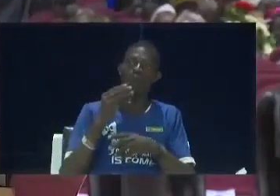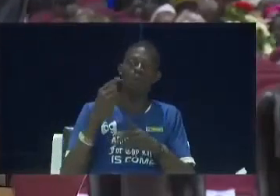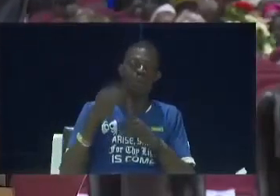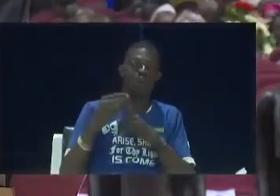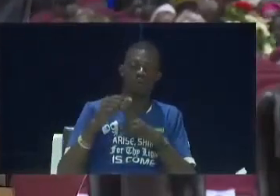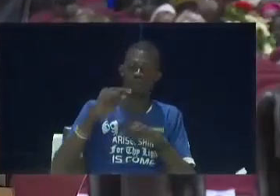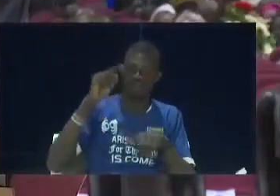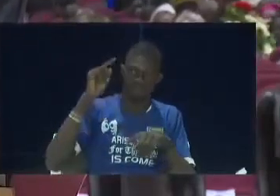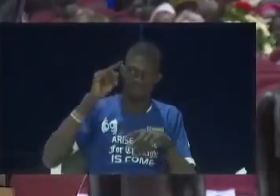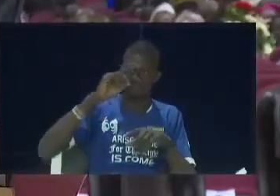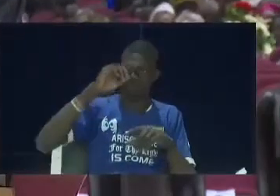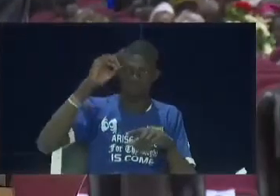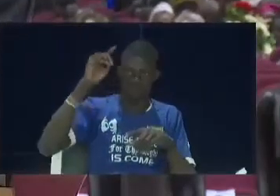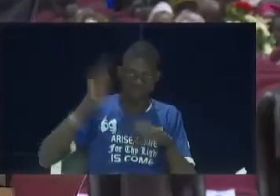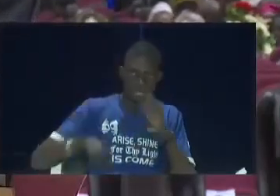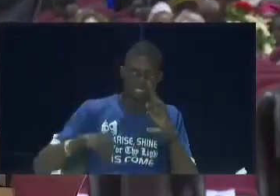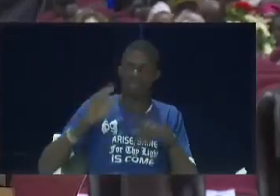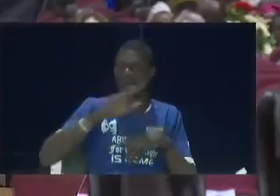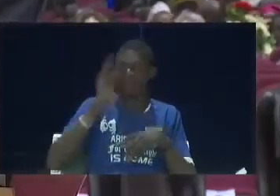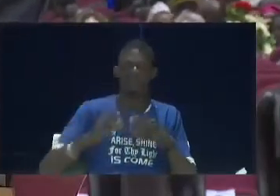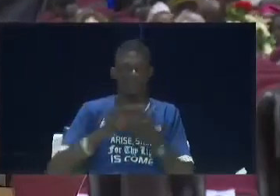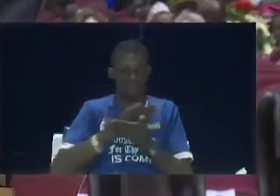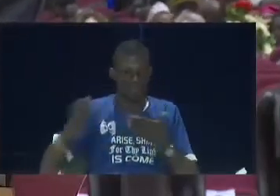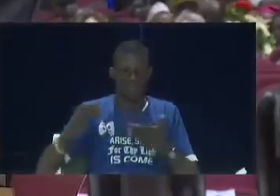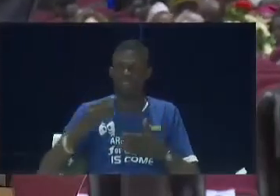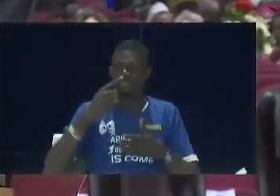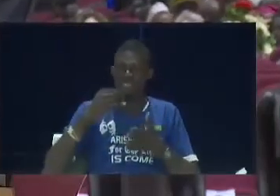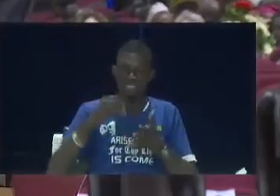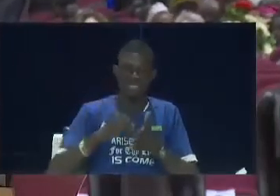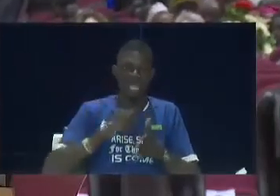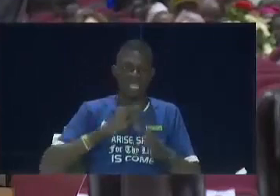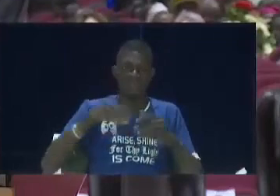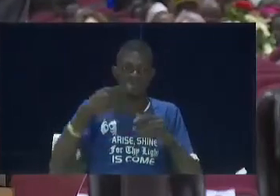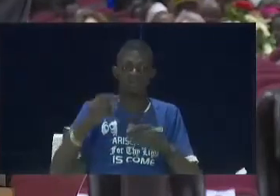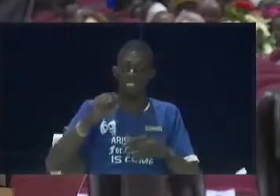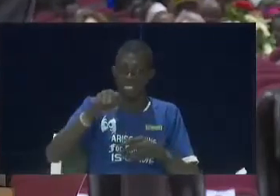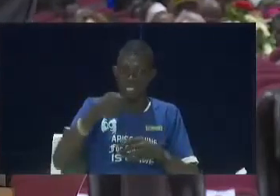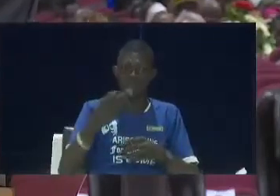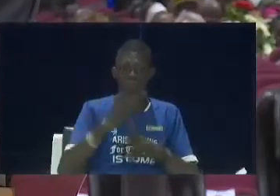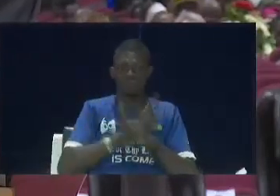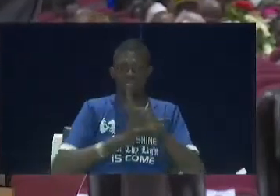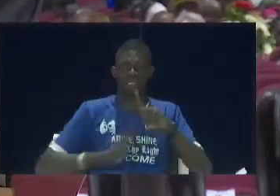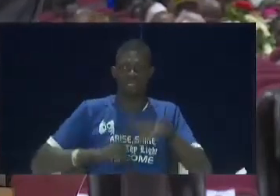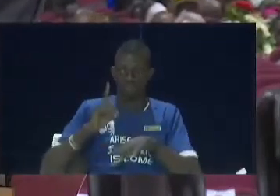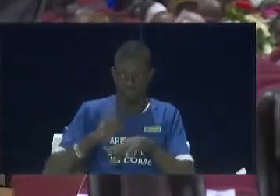never fail, said it. He said, I'm giving you the keys of the kingdom.